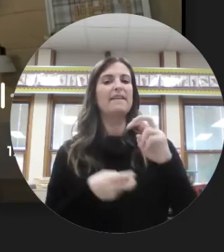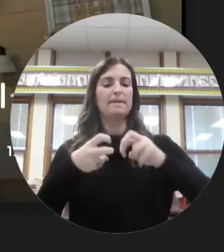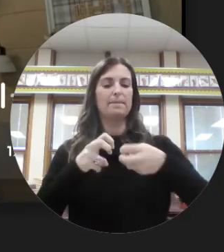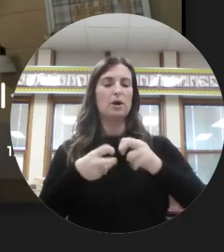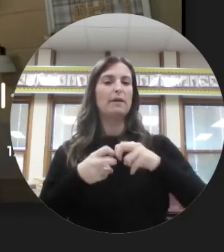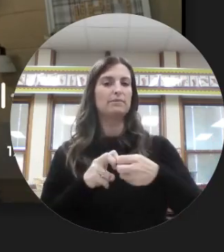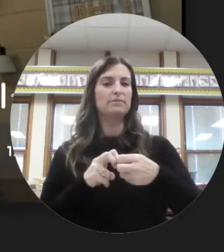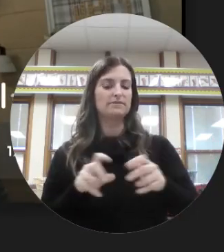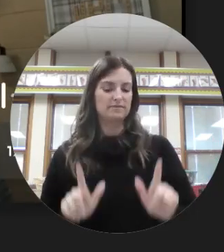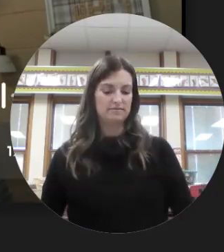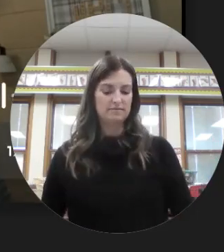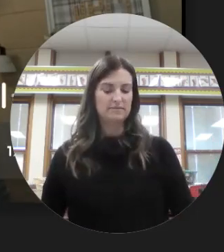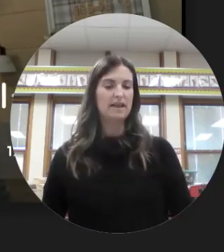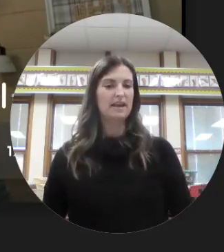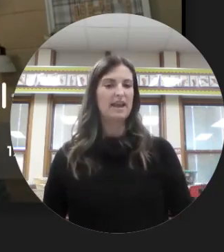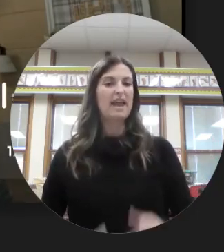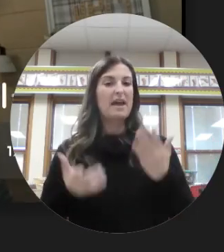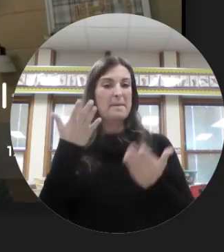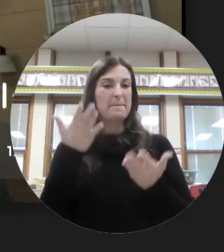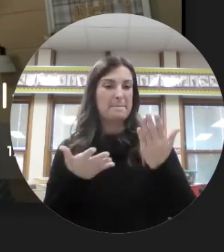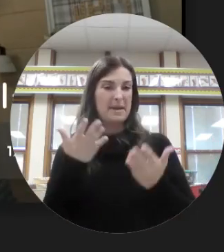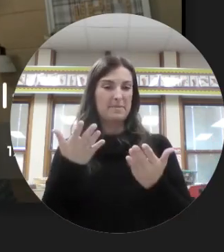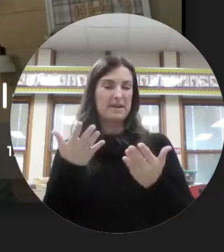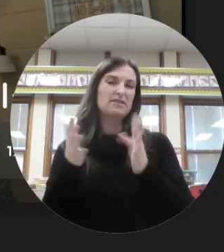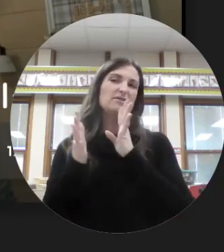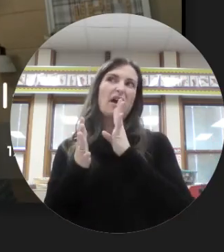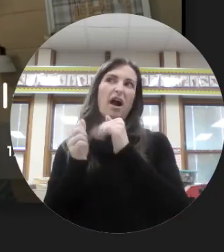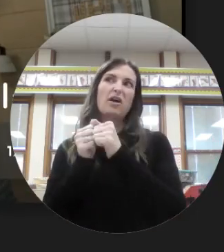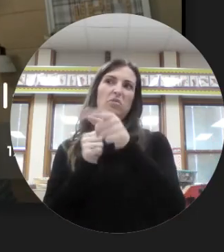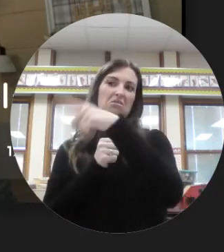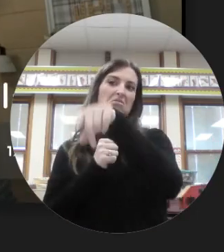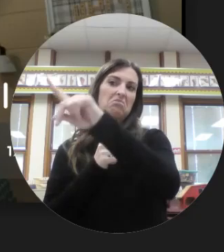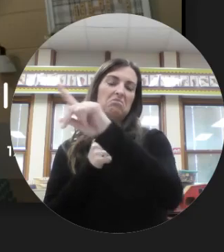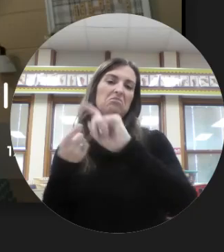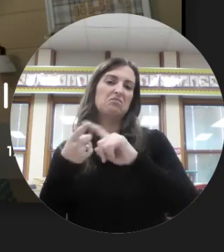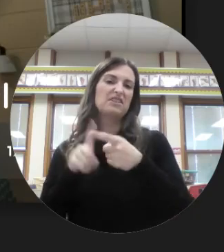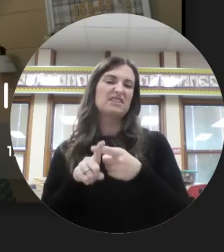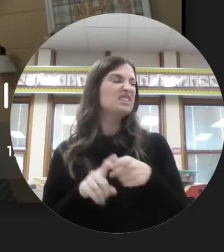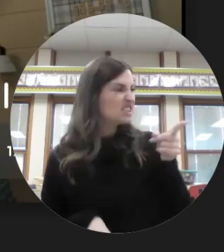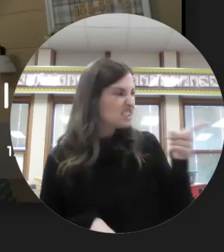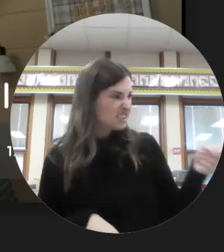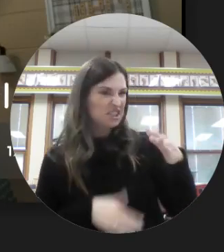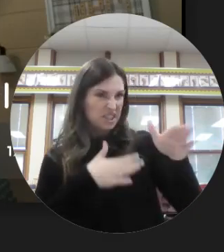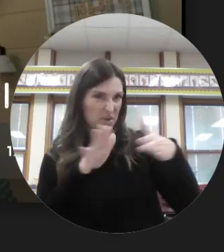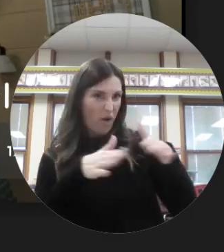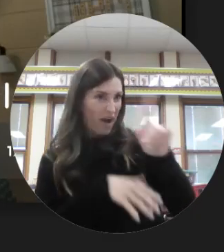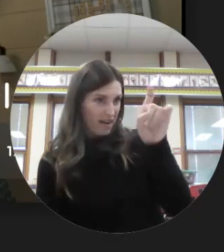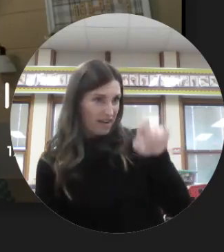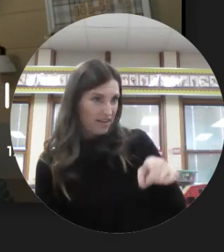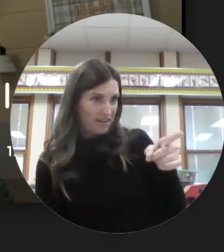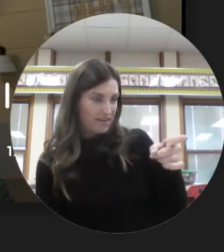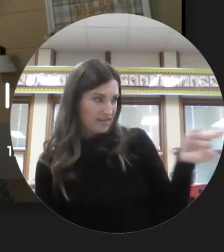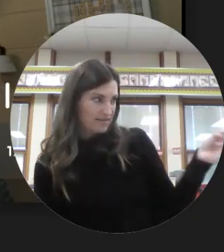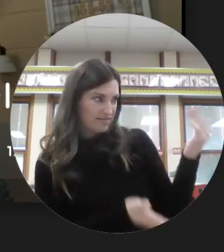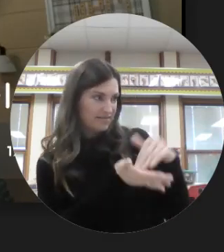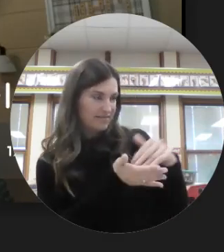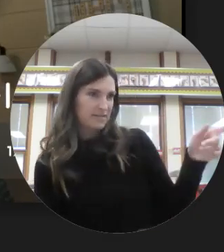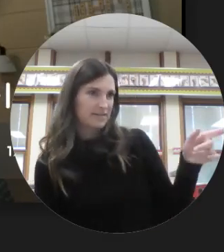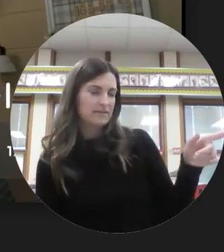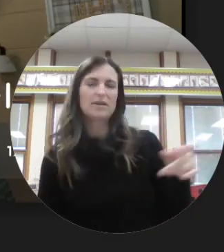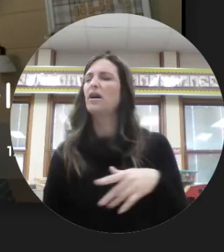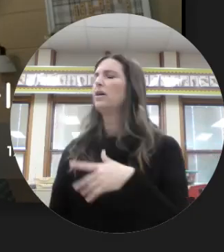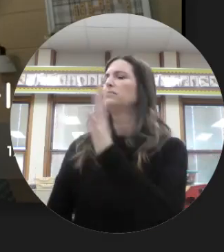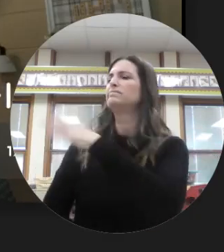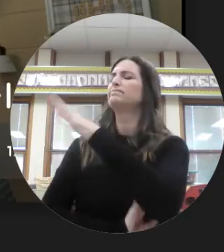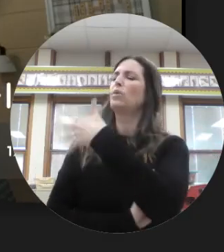to the leg. I might have to consult a few friends." "Will she ever walk again?" said Bright Bill. "What's that?" Mr. Beaver was lost in